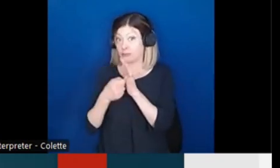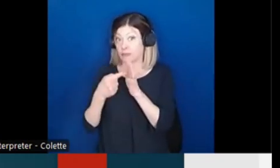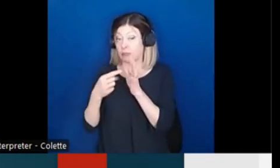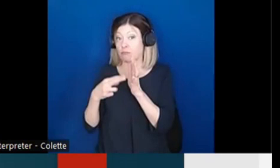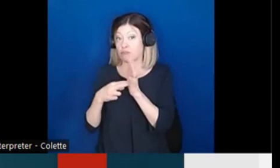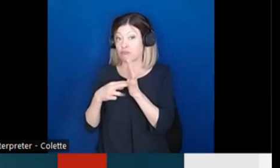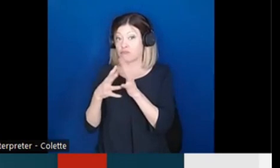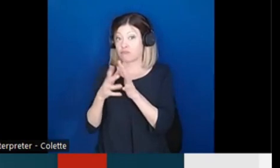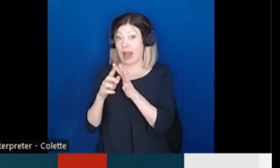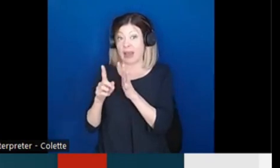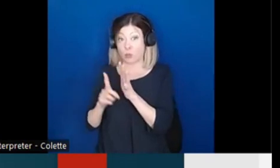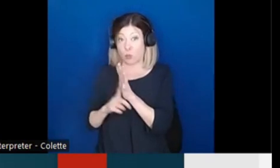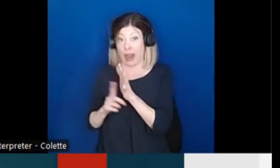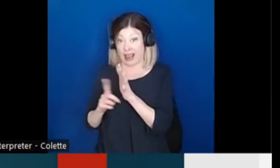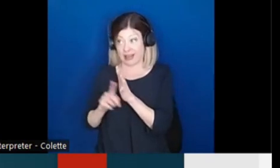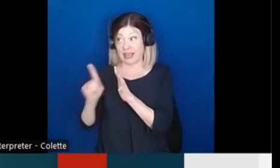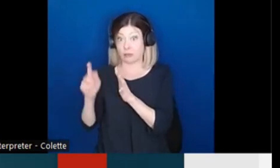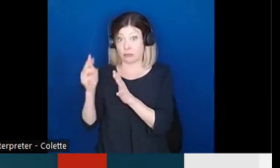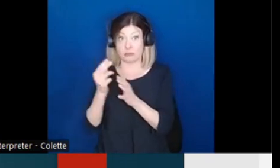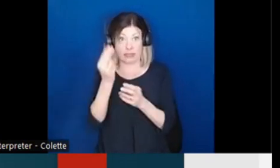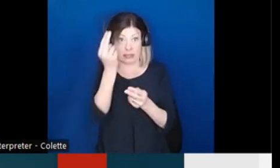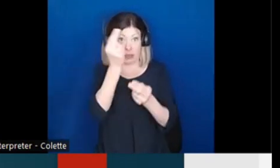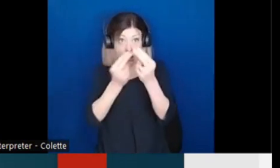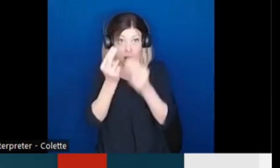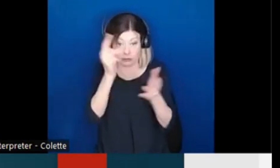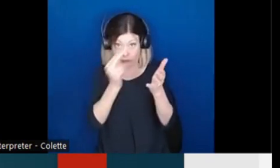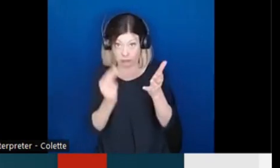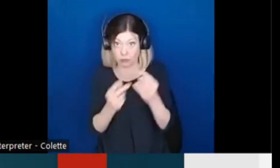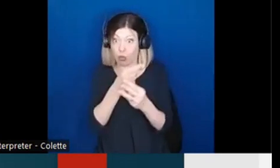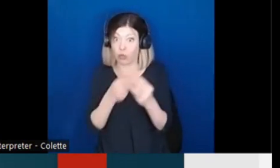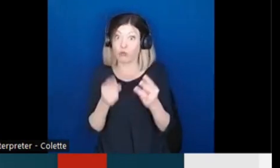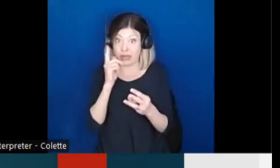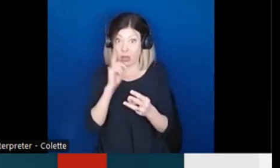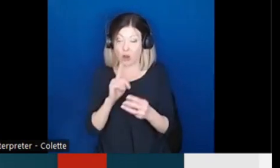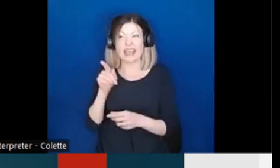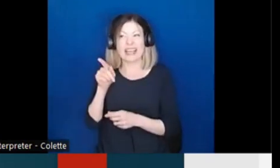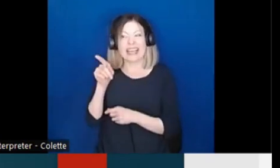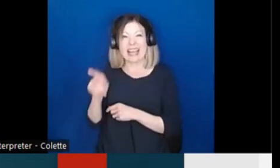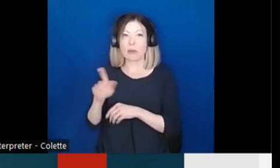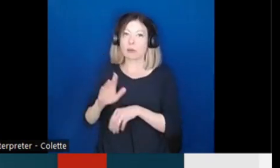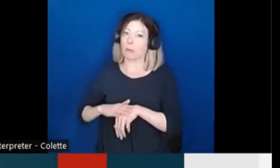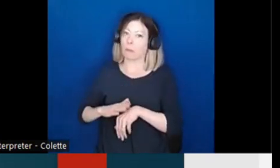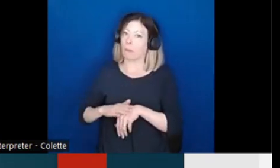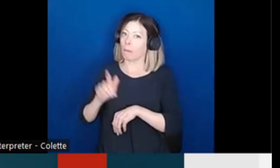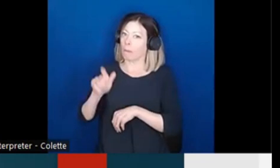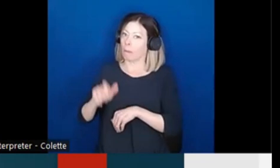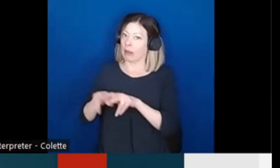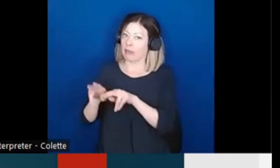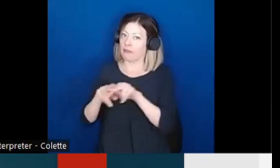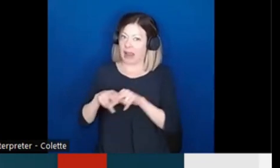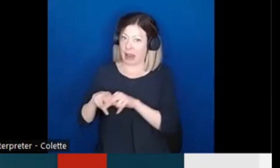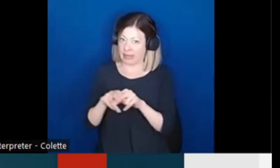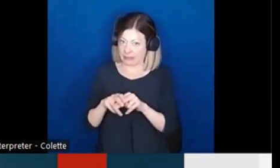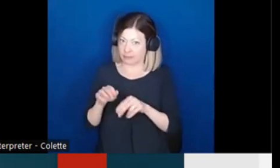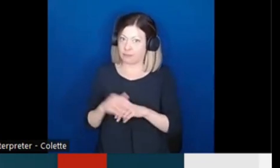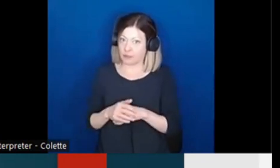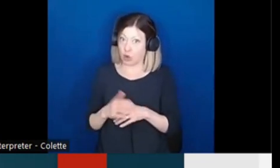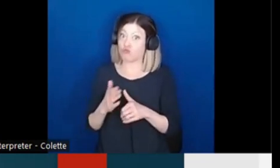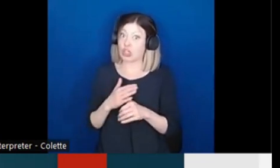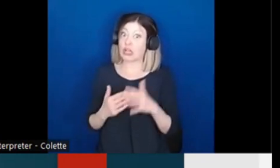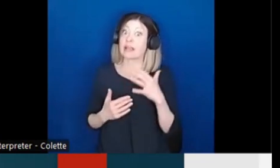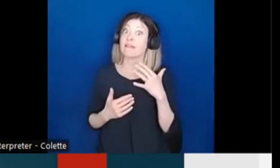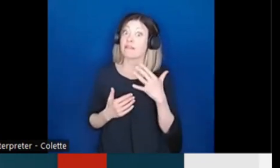of the black sheep of the family. He was the only boy. Originally, there was five girls, and there was Branwell. They were